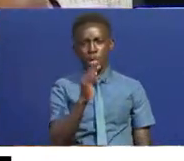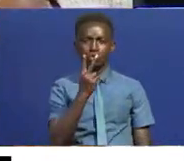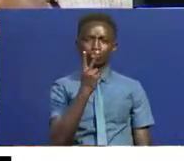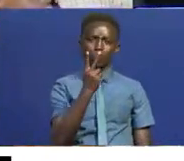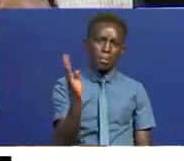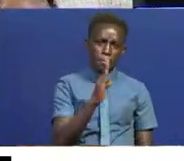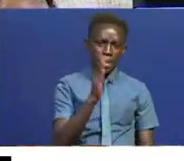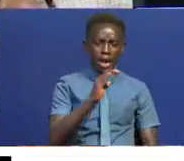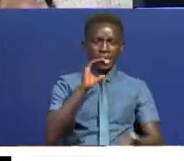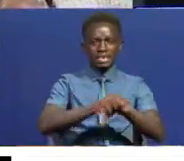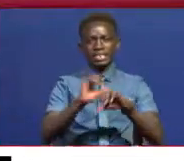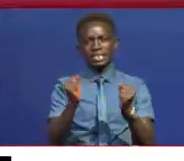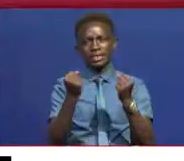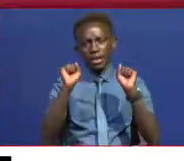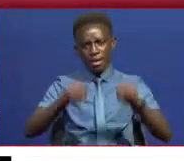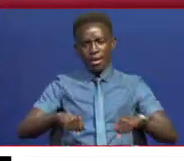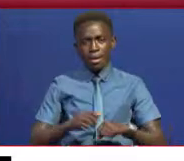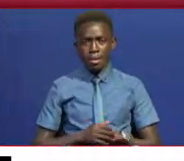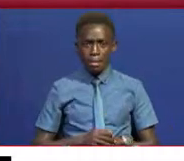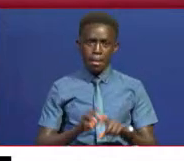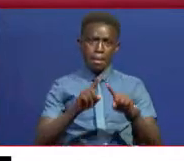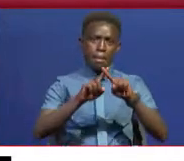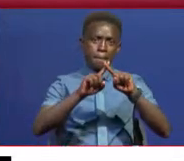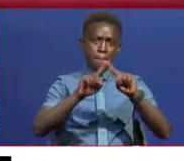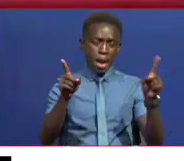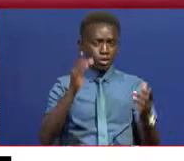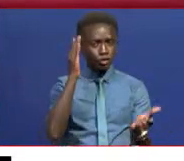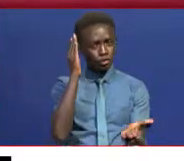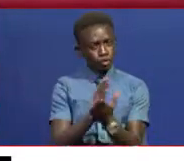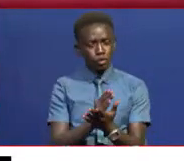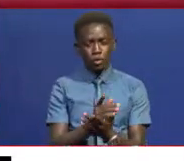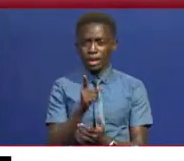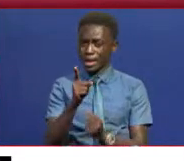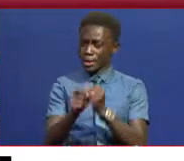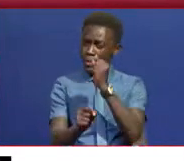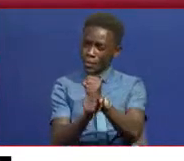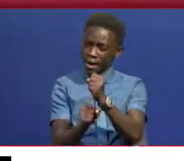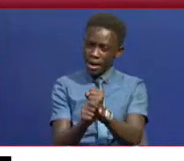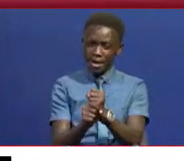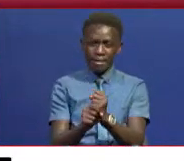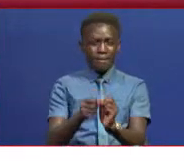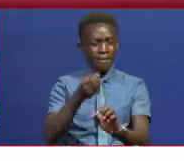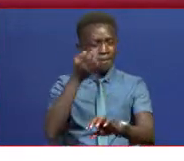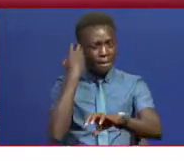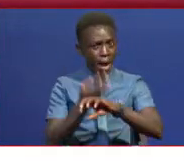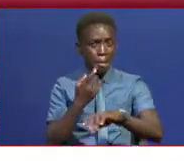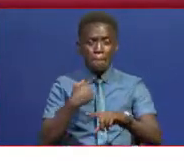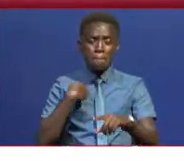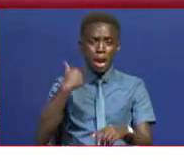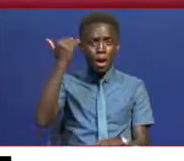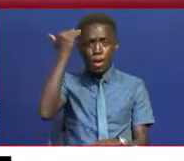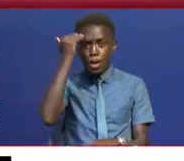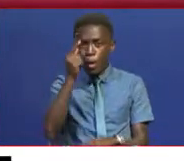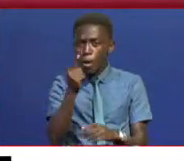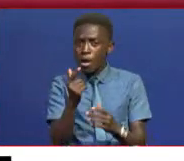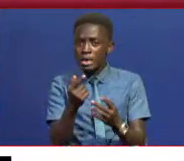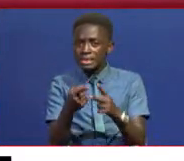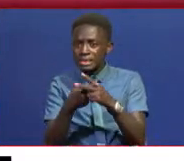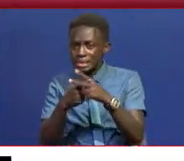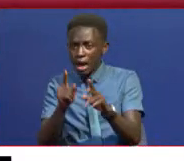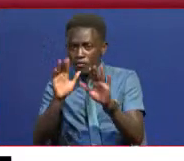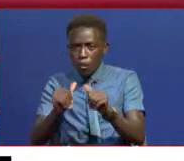But Your Excellency, hiyo kibarua ni ngumu. Sijui utaanzia wapi kwa sababu sioni mtu mwingine akiwezana